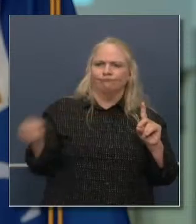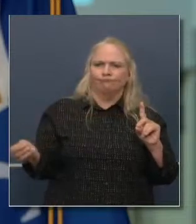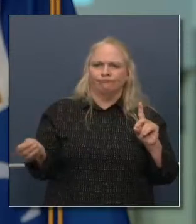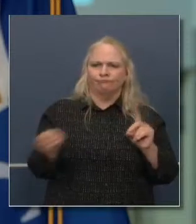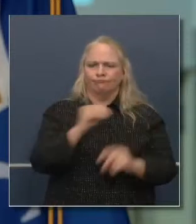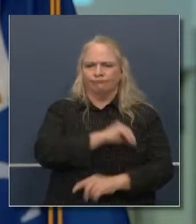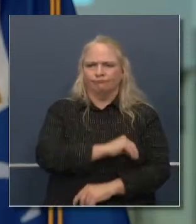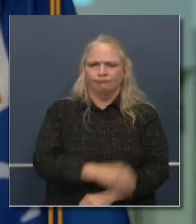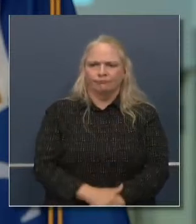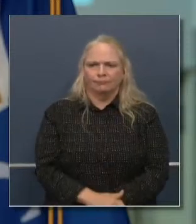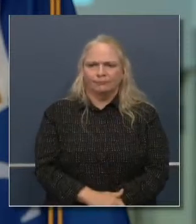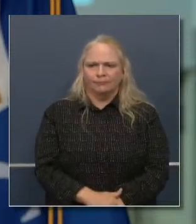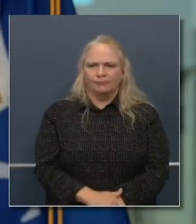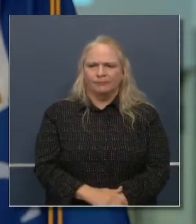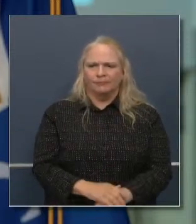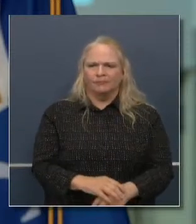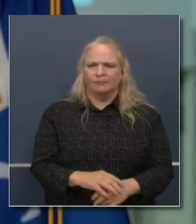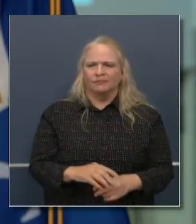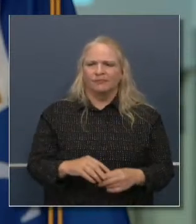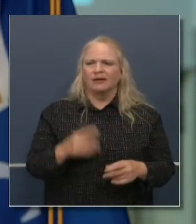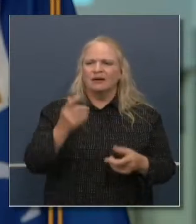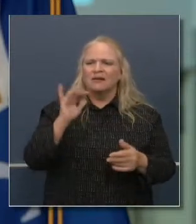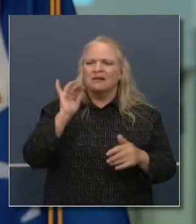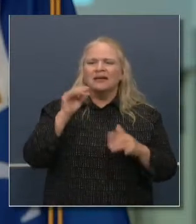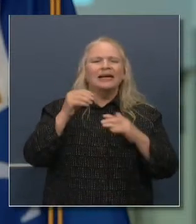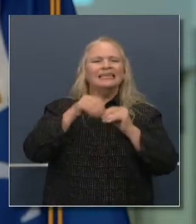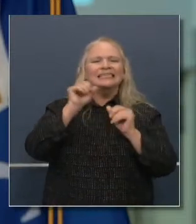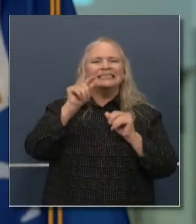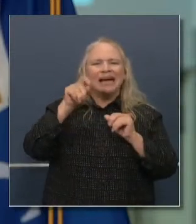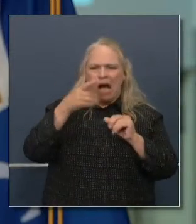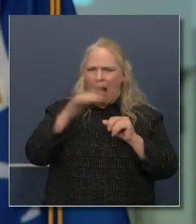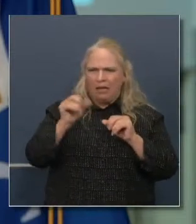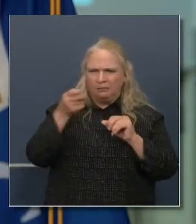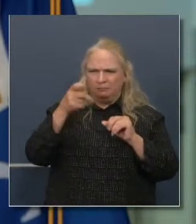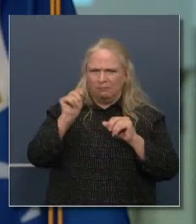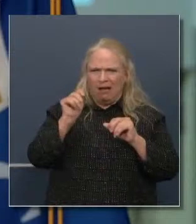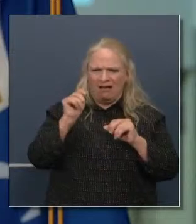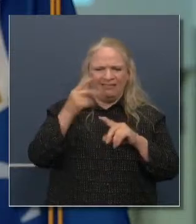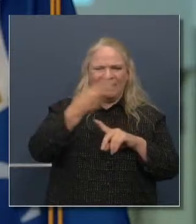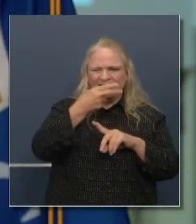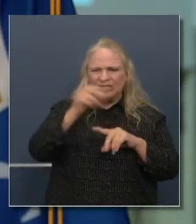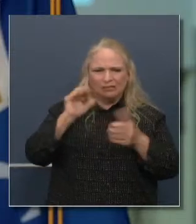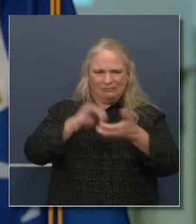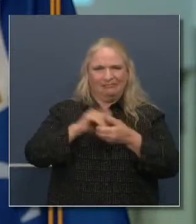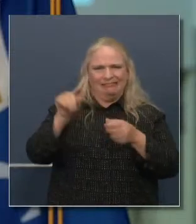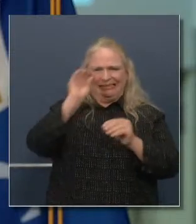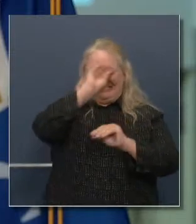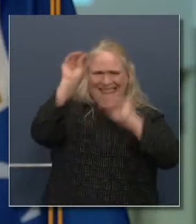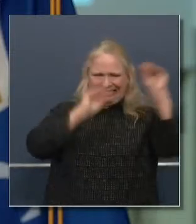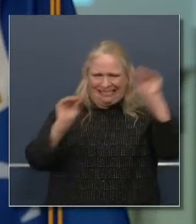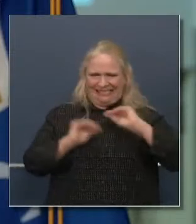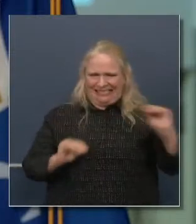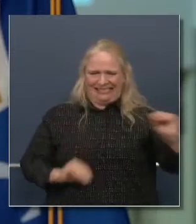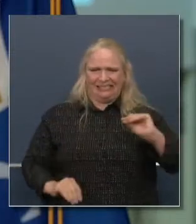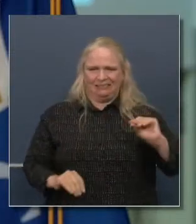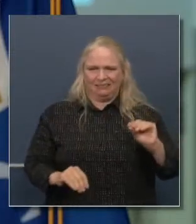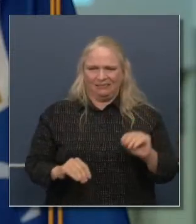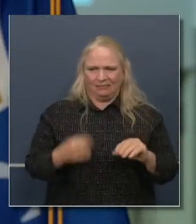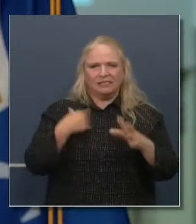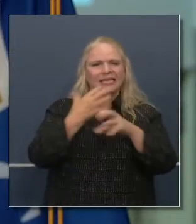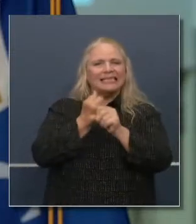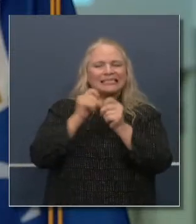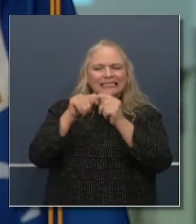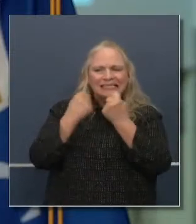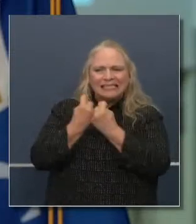workers in some of these hot spots in the state through partnership with HHS. we were able to get these teams, total